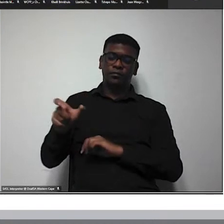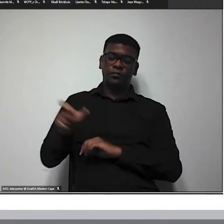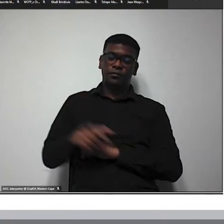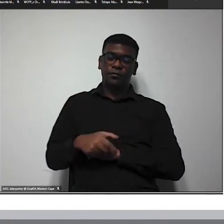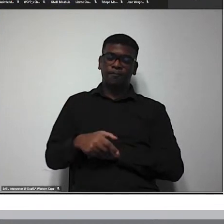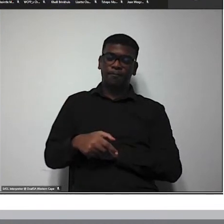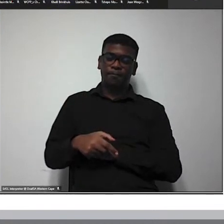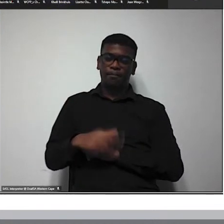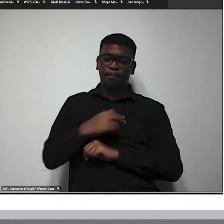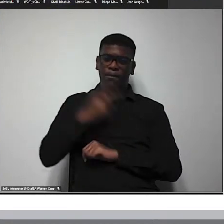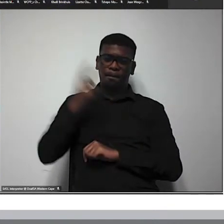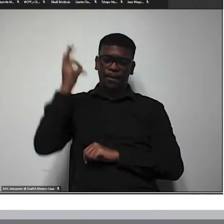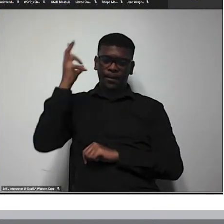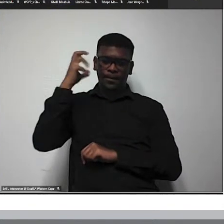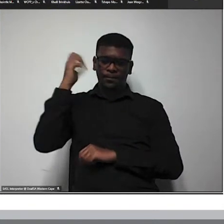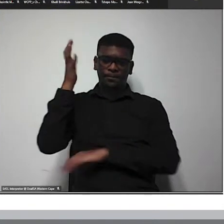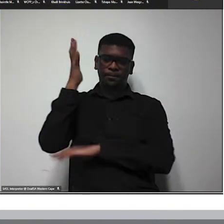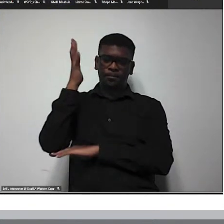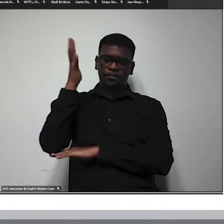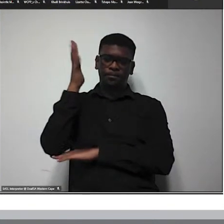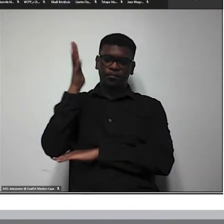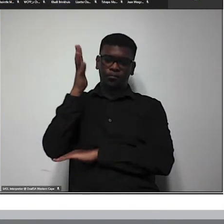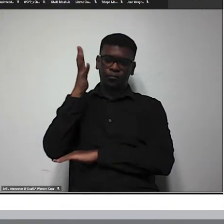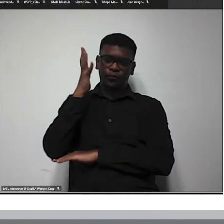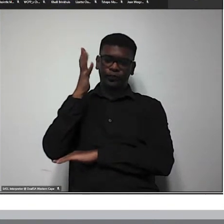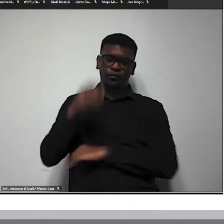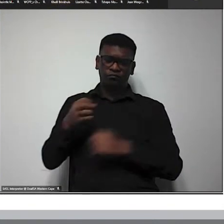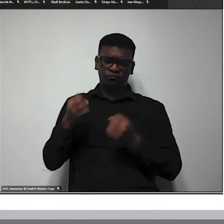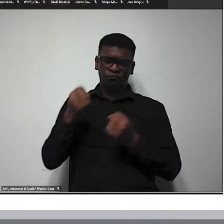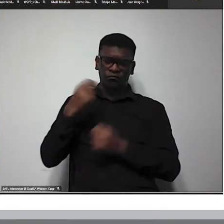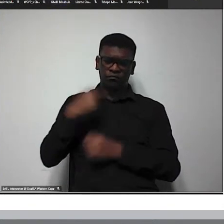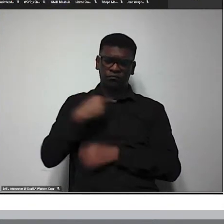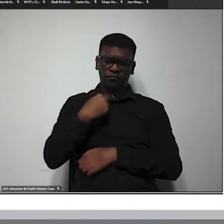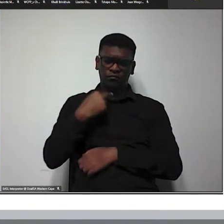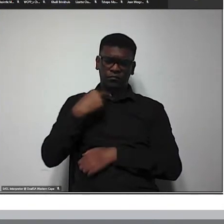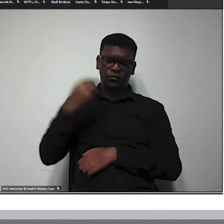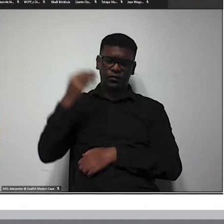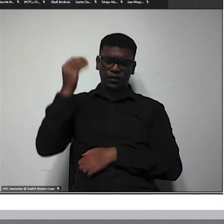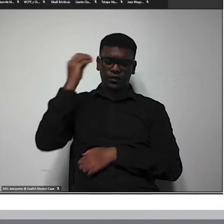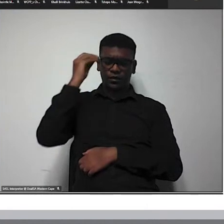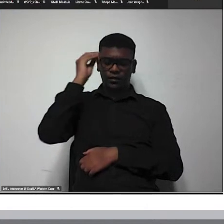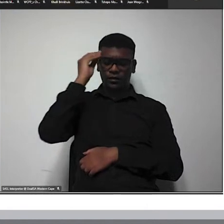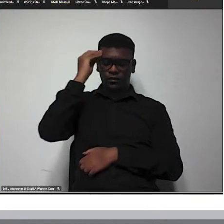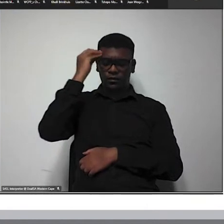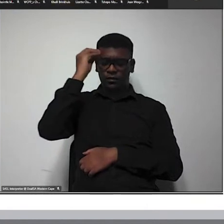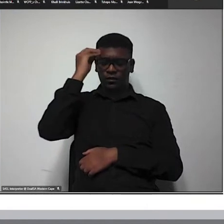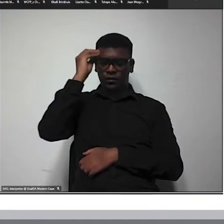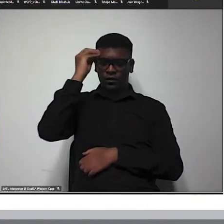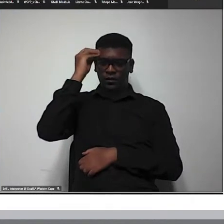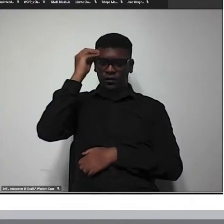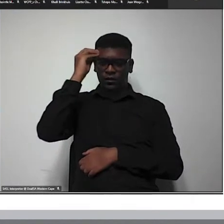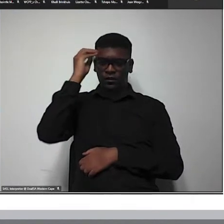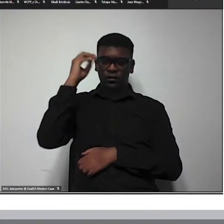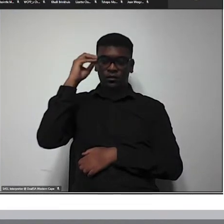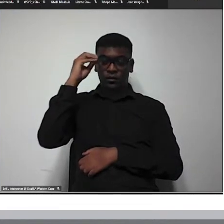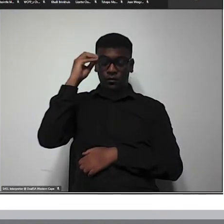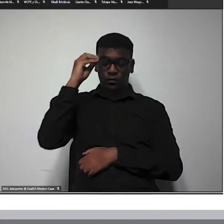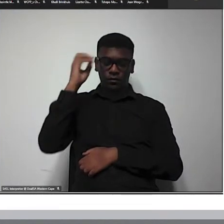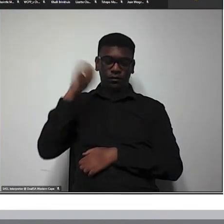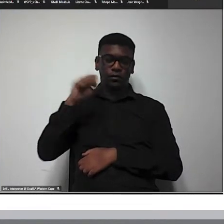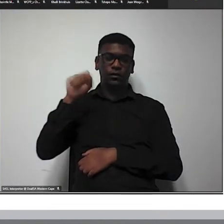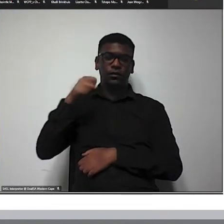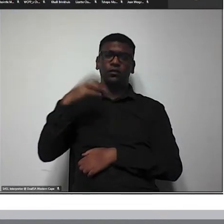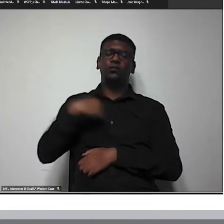I've listened to the presentation, very, very interesting. Yes, my question is very